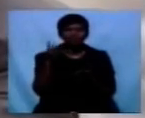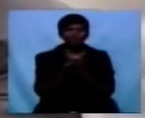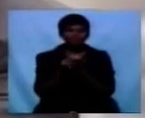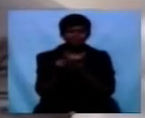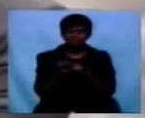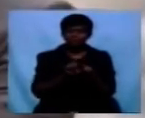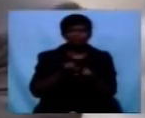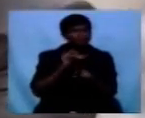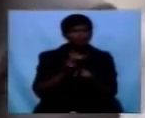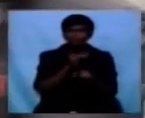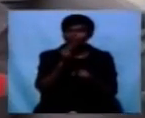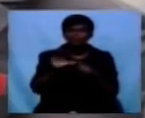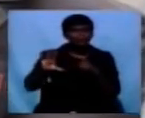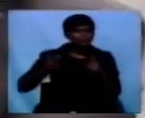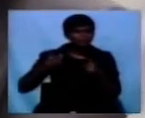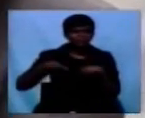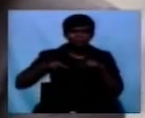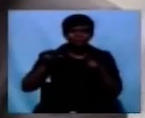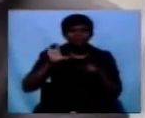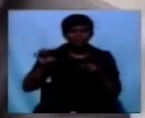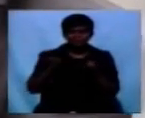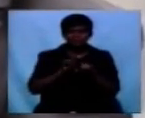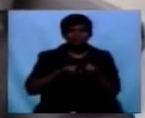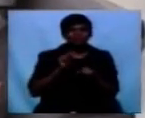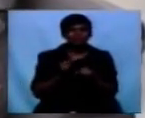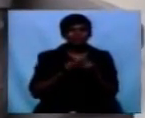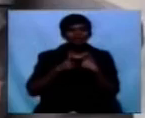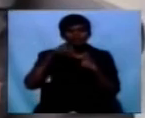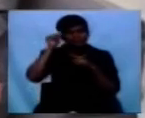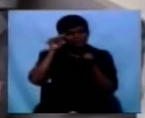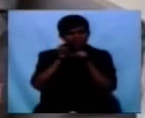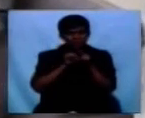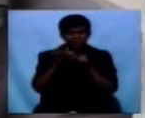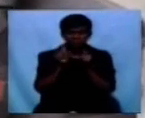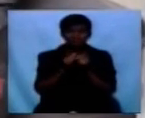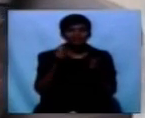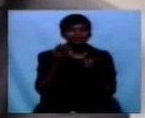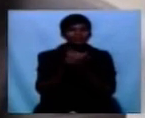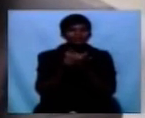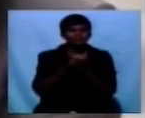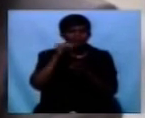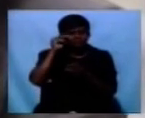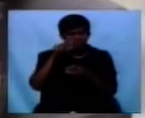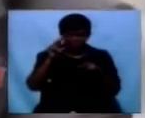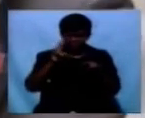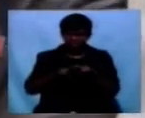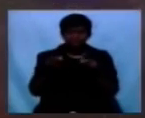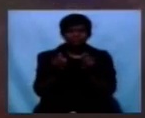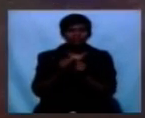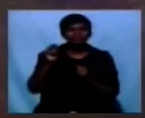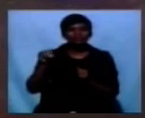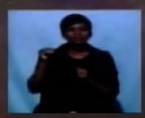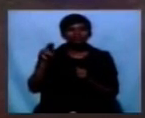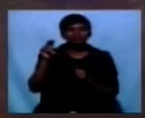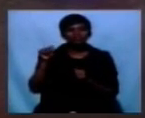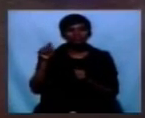we don't reinvest it back on the road sector. And we have agreed with the Minister of Finance, Grevage. I've sat down with Honorable Mutati and we have agreed